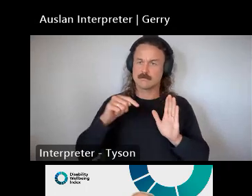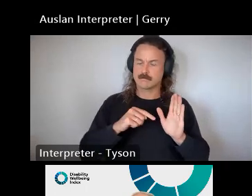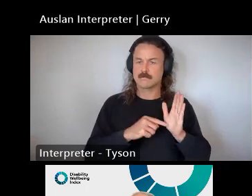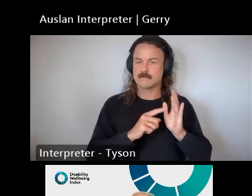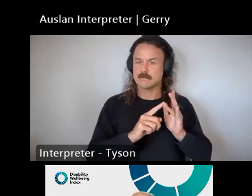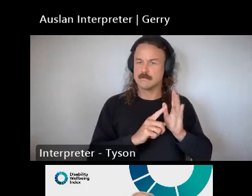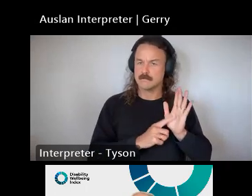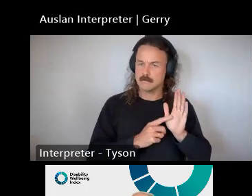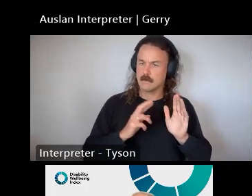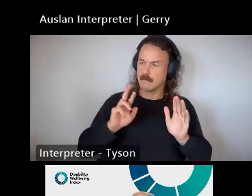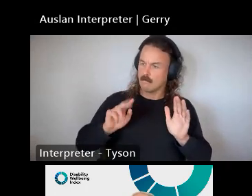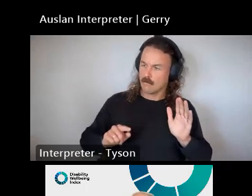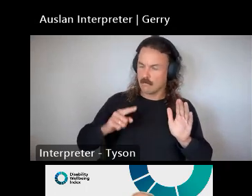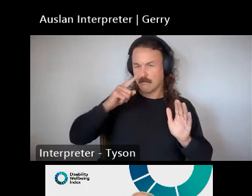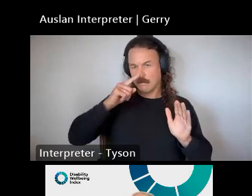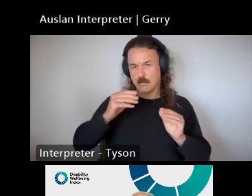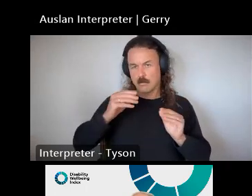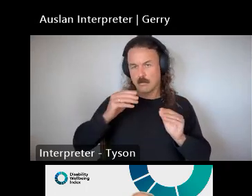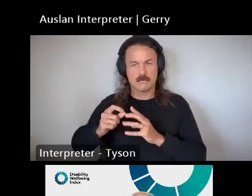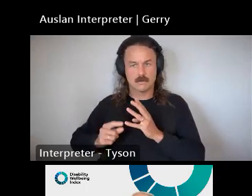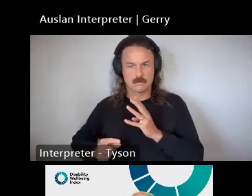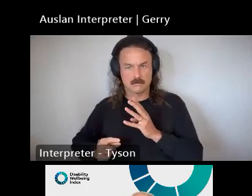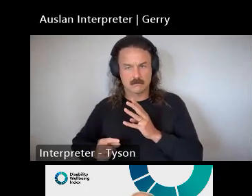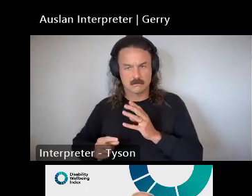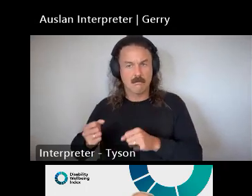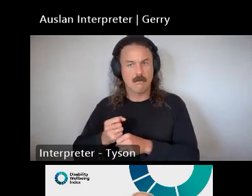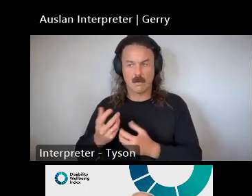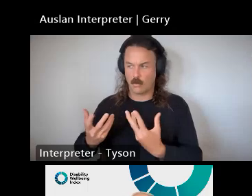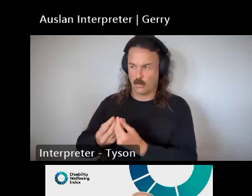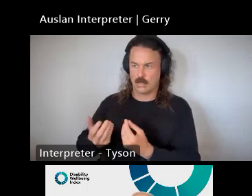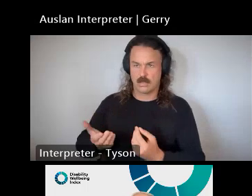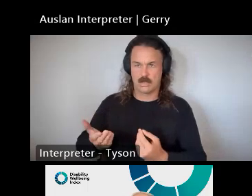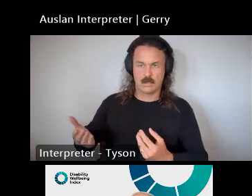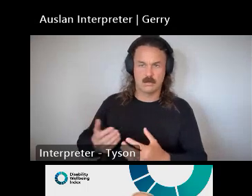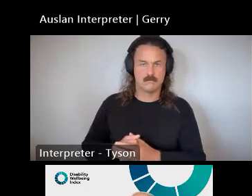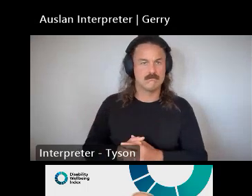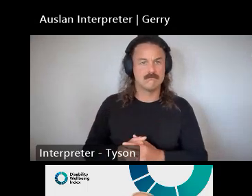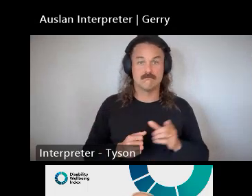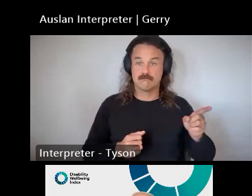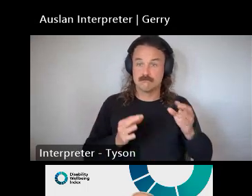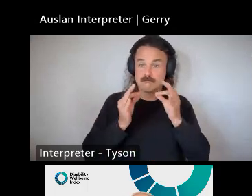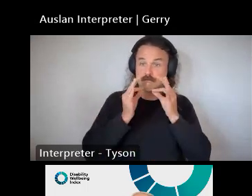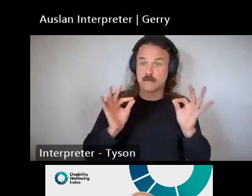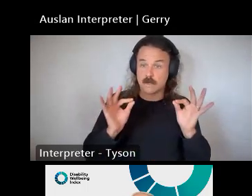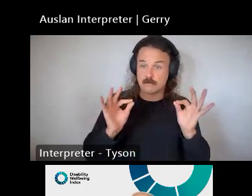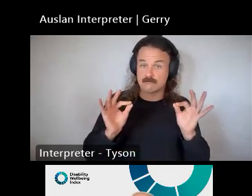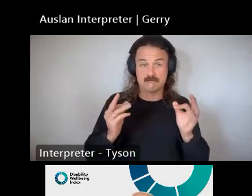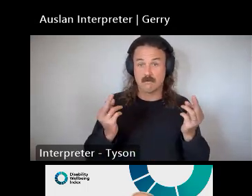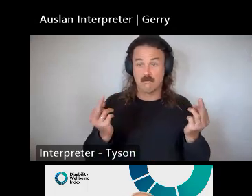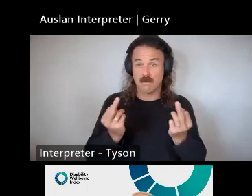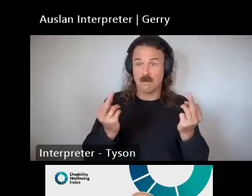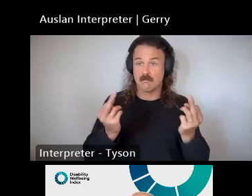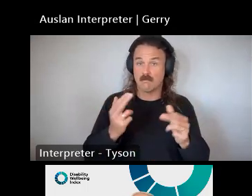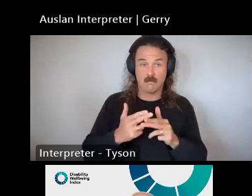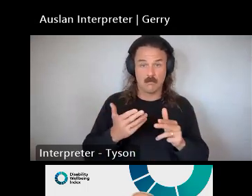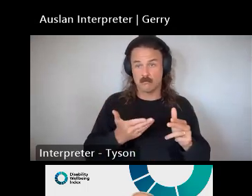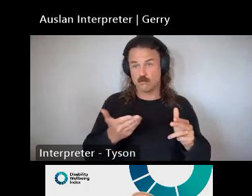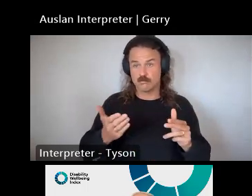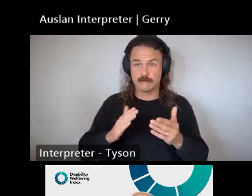disability, Disability Wellbeing Index. And the Disability Wellbeing Index is free to use and publicly available. I suppose, we